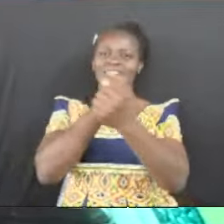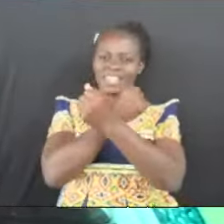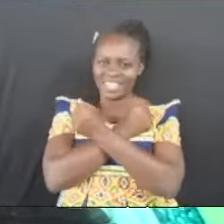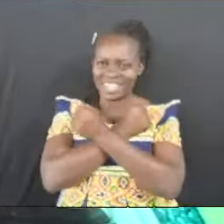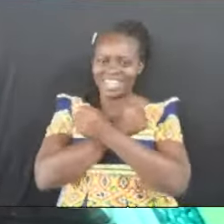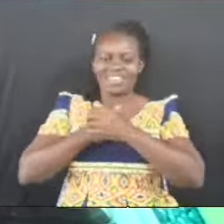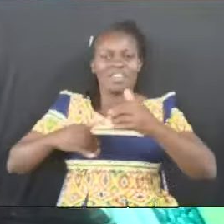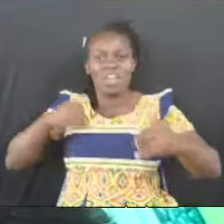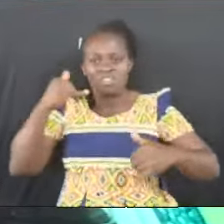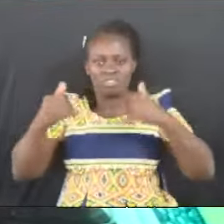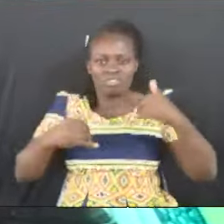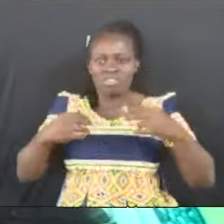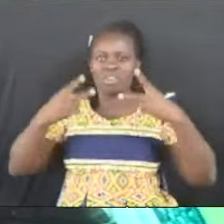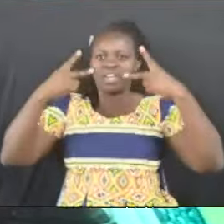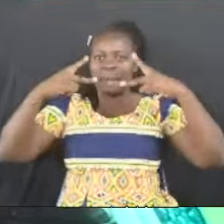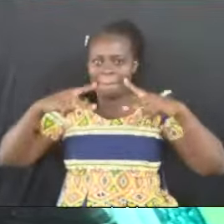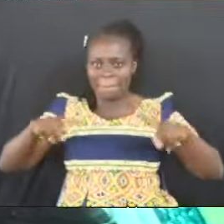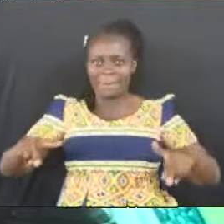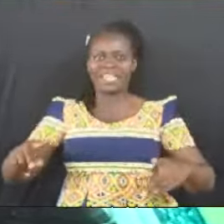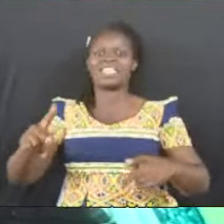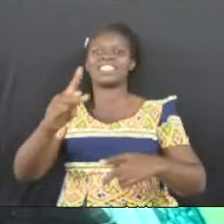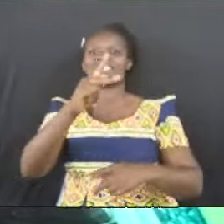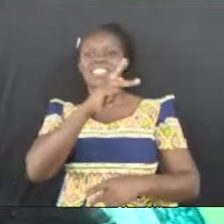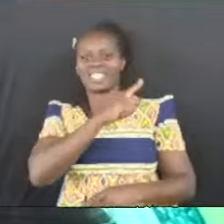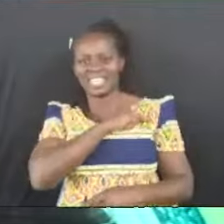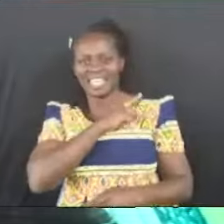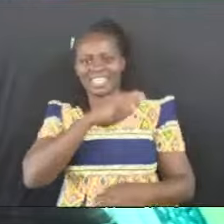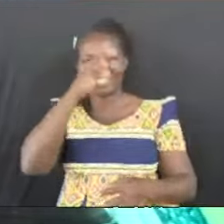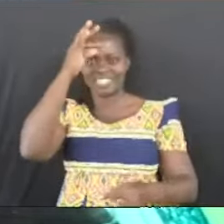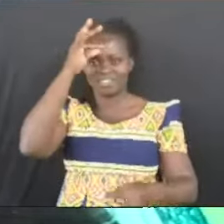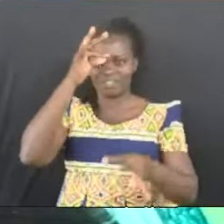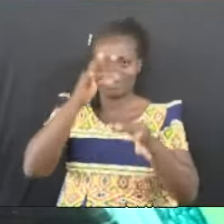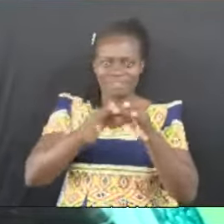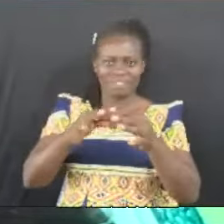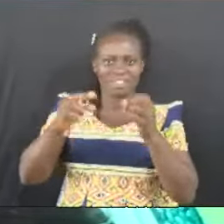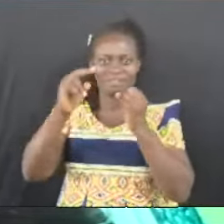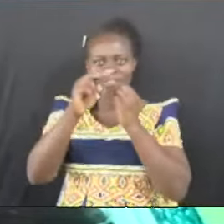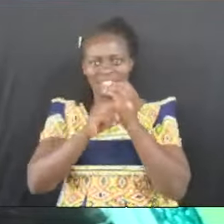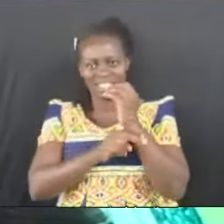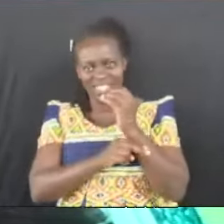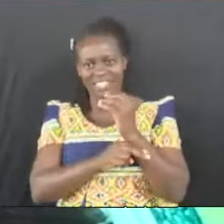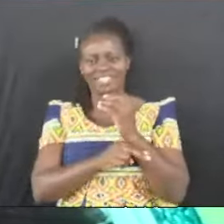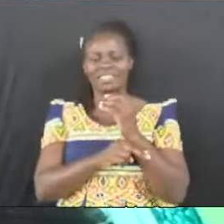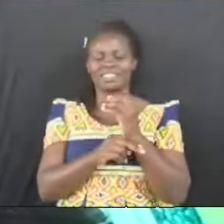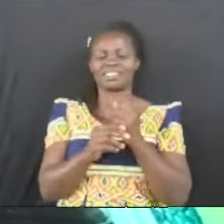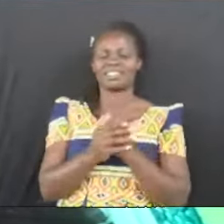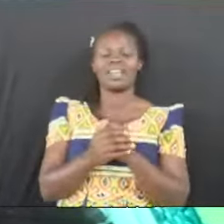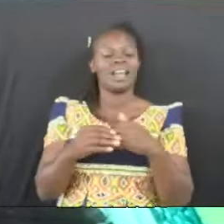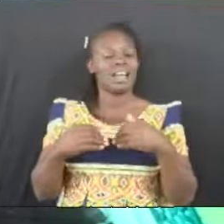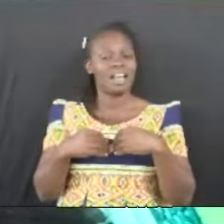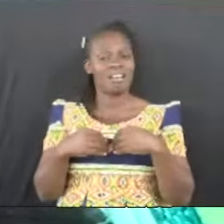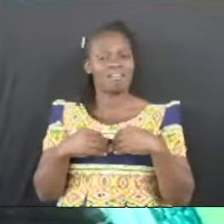see, faithfulness, and temperance, meaning basically